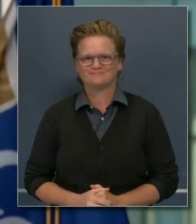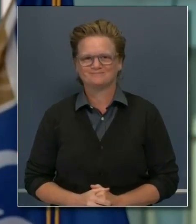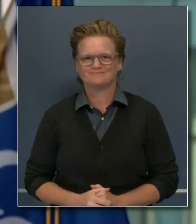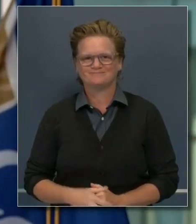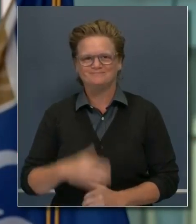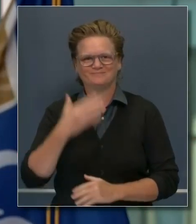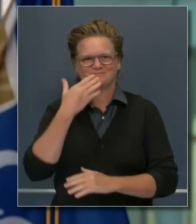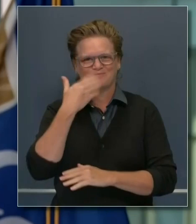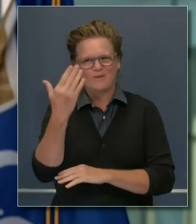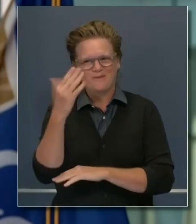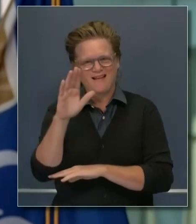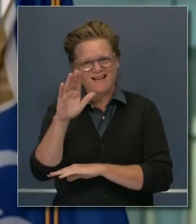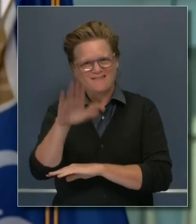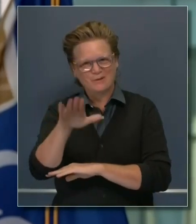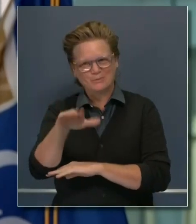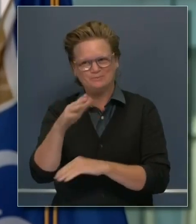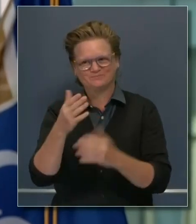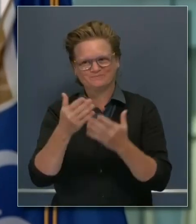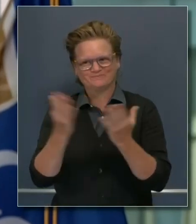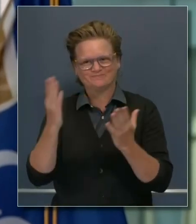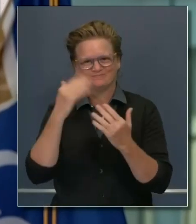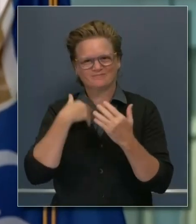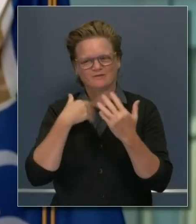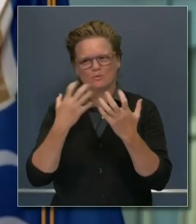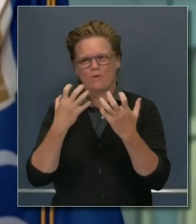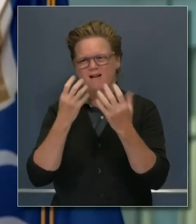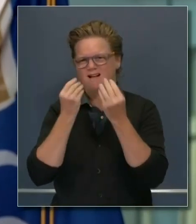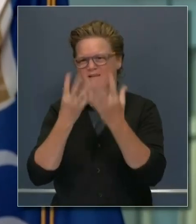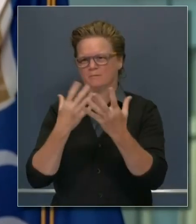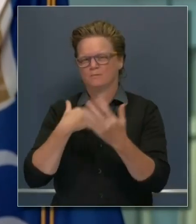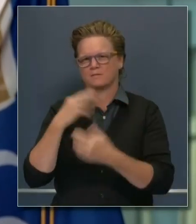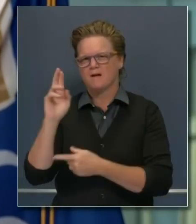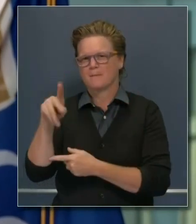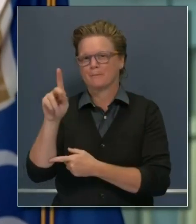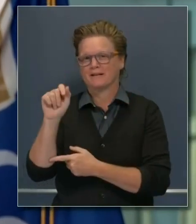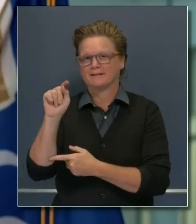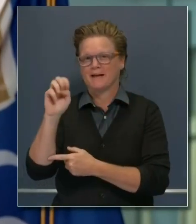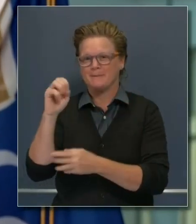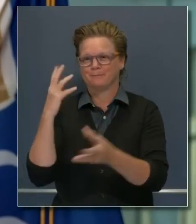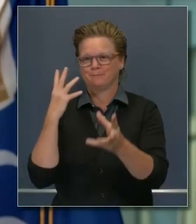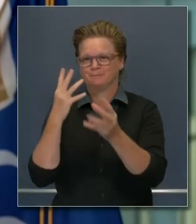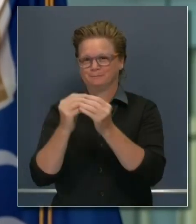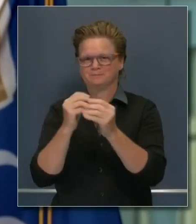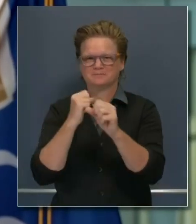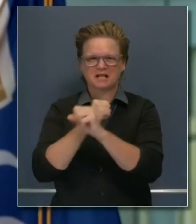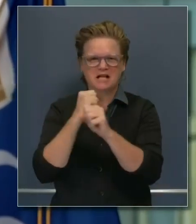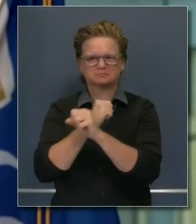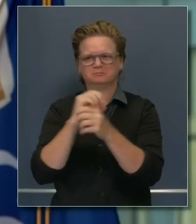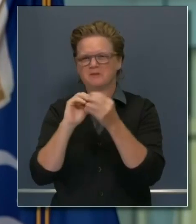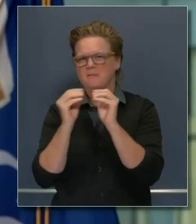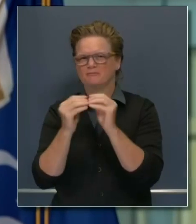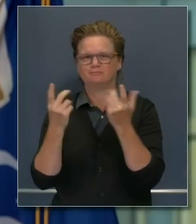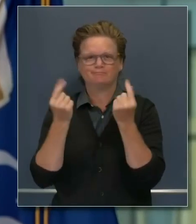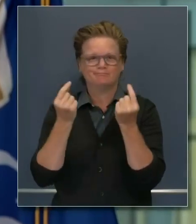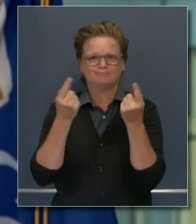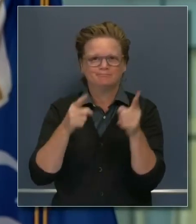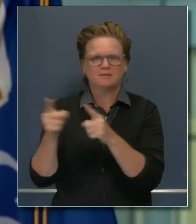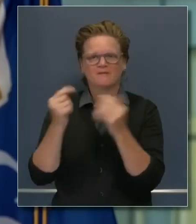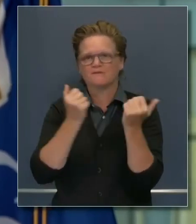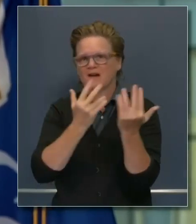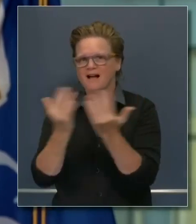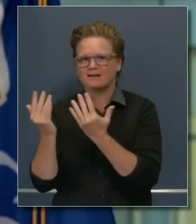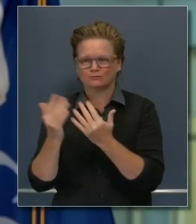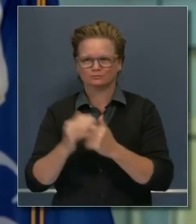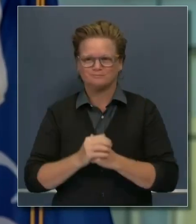Well, good afternoon, everybody. I wanted to update on the status of the wildfires here in the state of California. We'll update